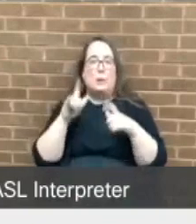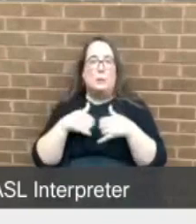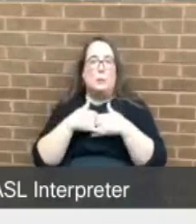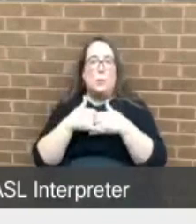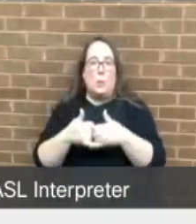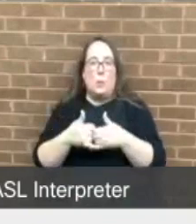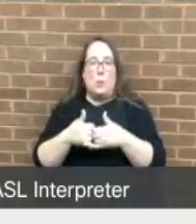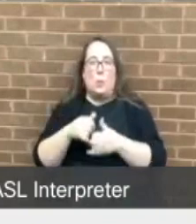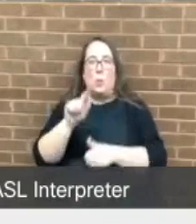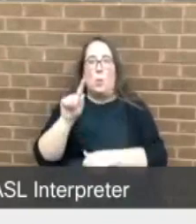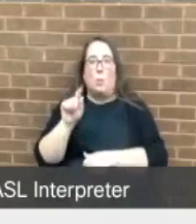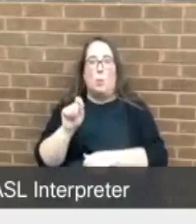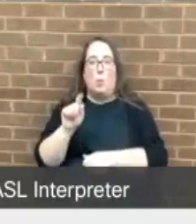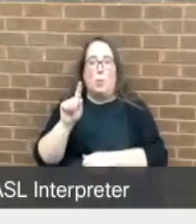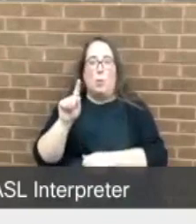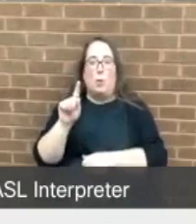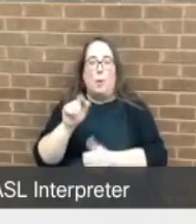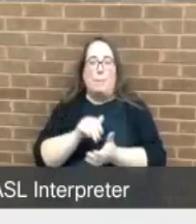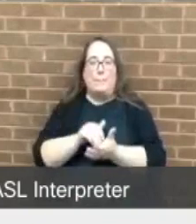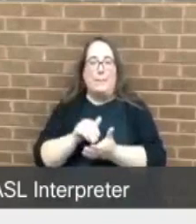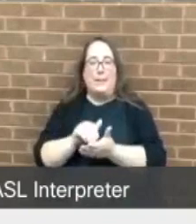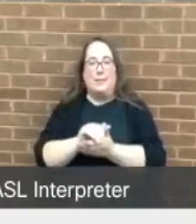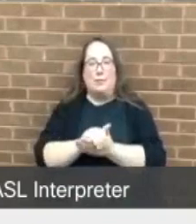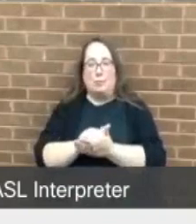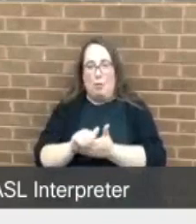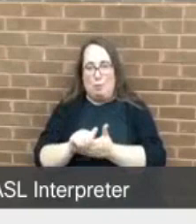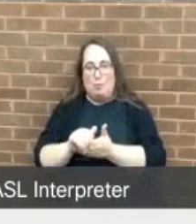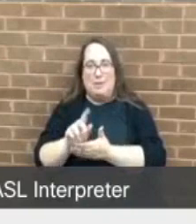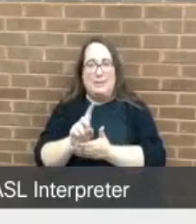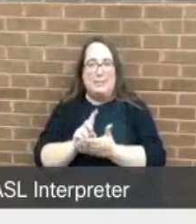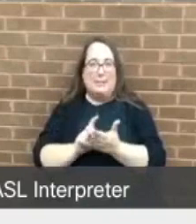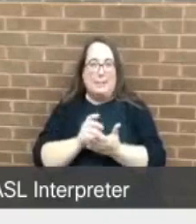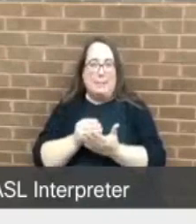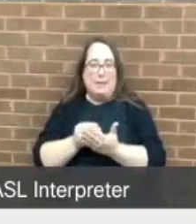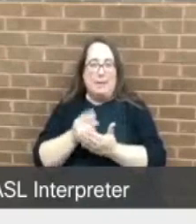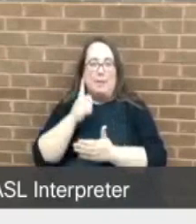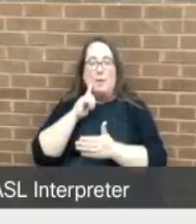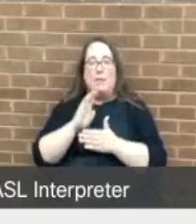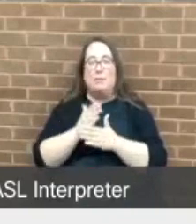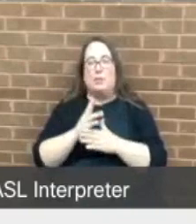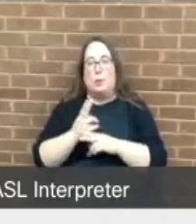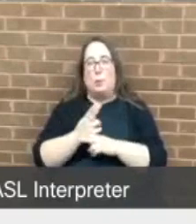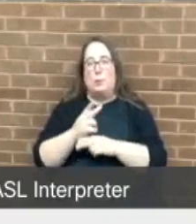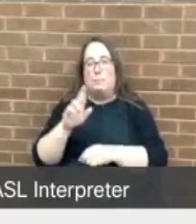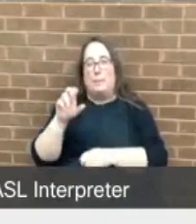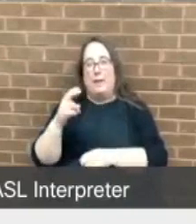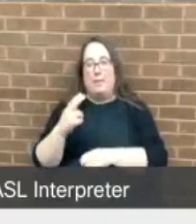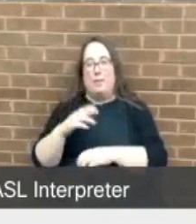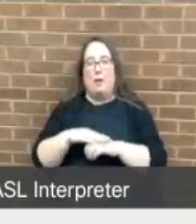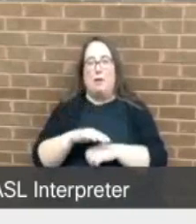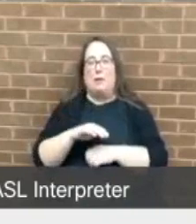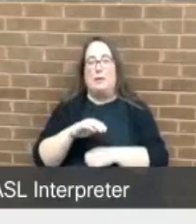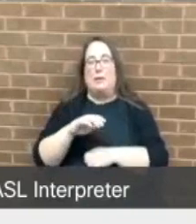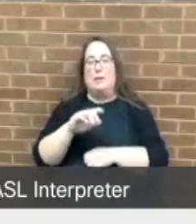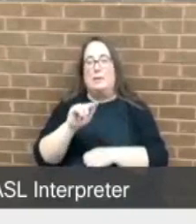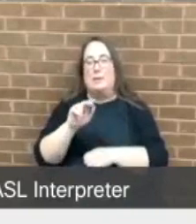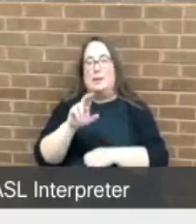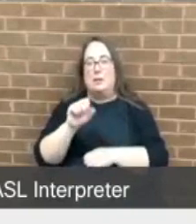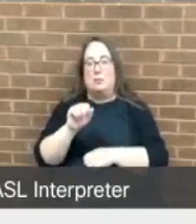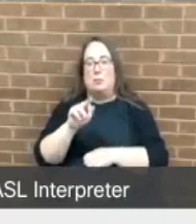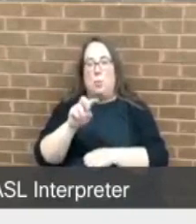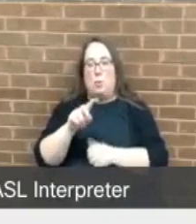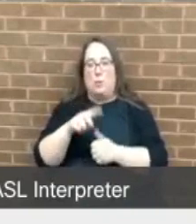of $1.1 million in design funds for a shared use path on Ten Oaks Road,